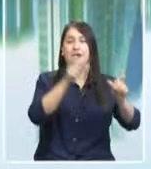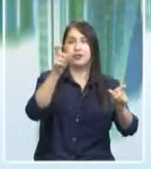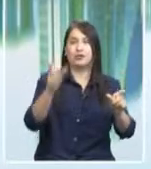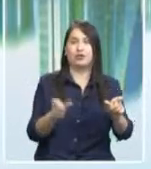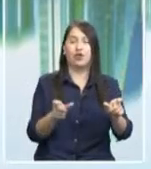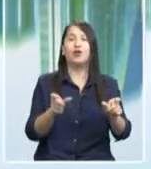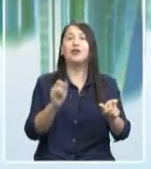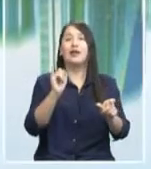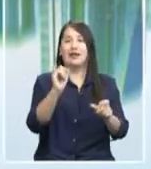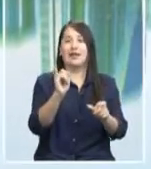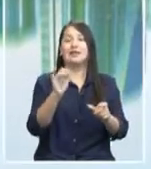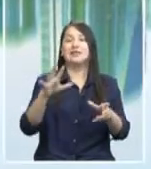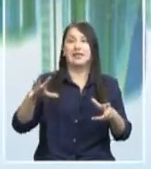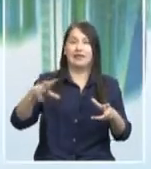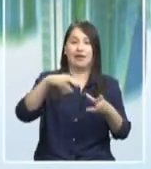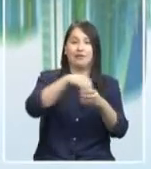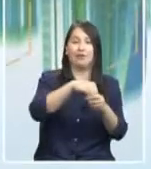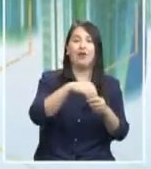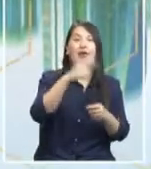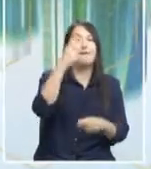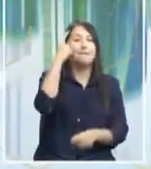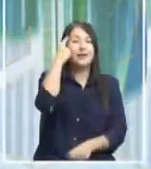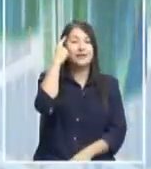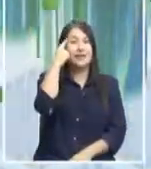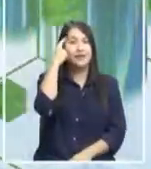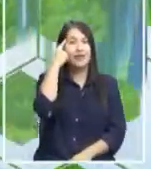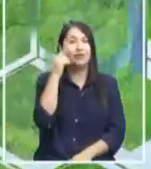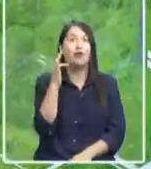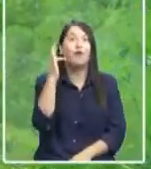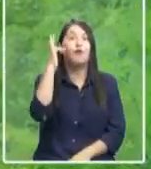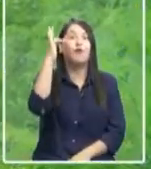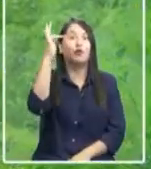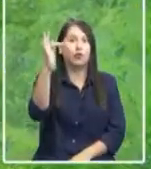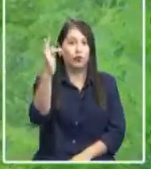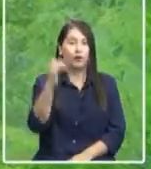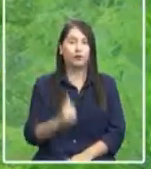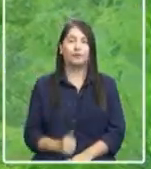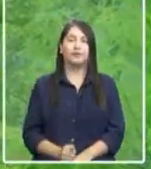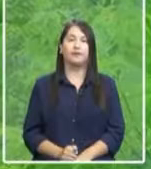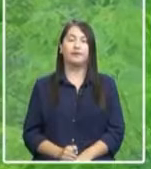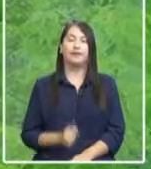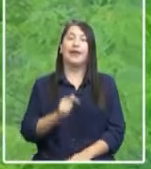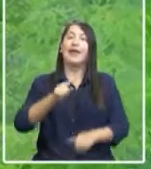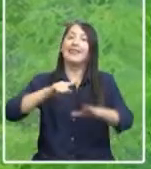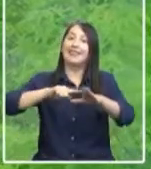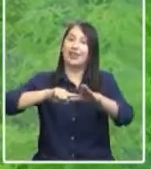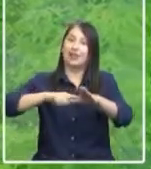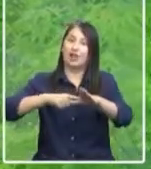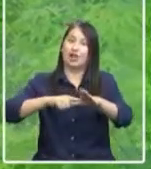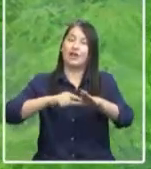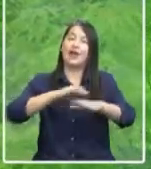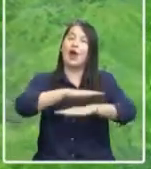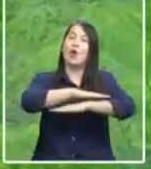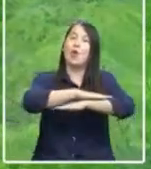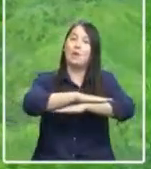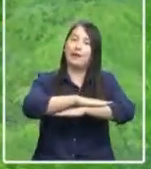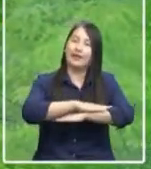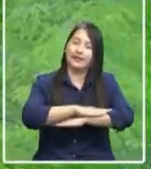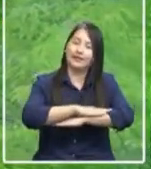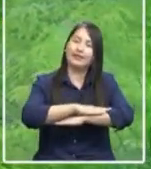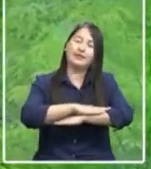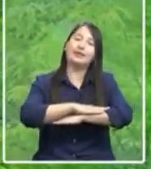future. So technologies of humility suggest modesty. But where do we look